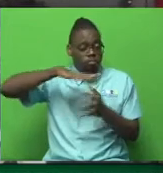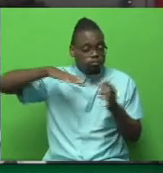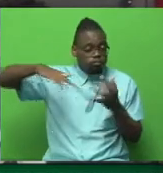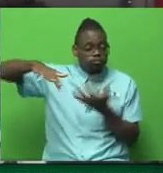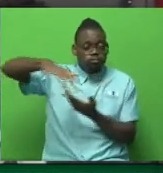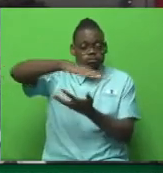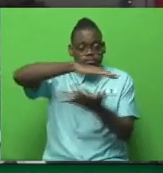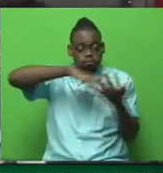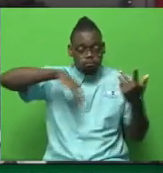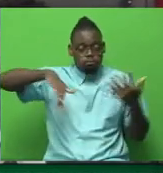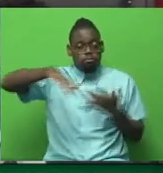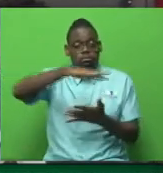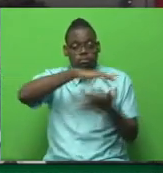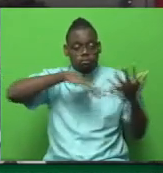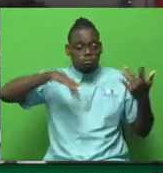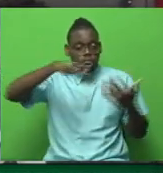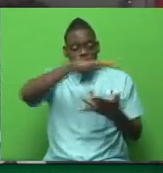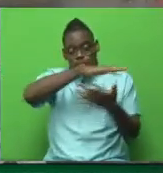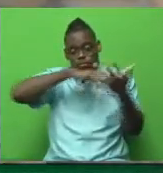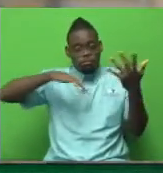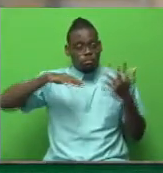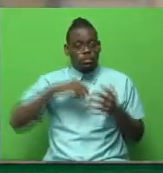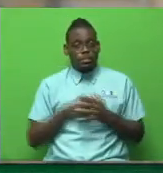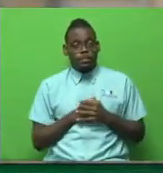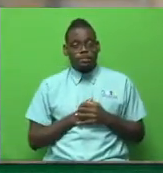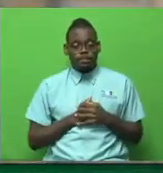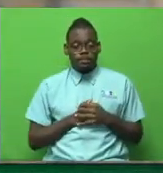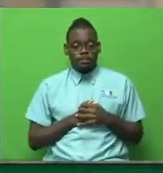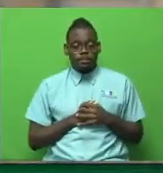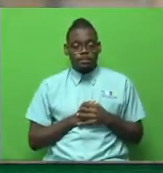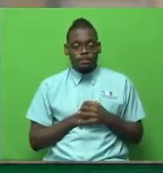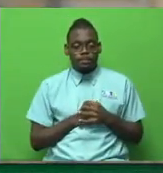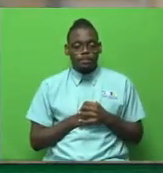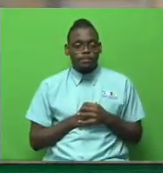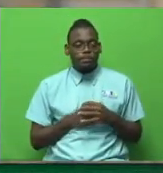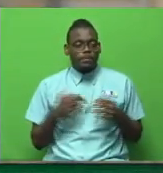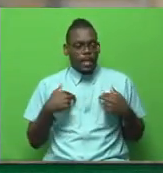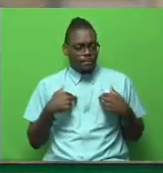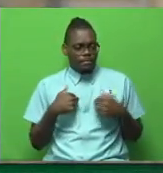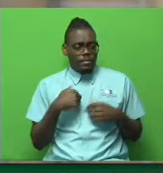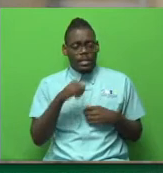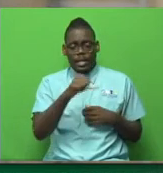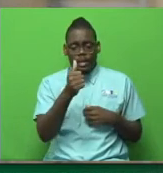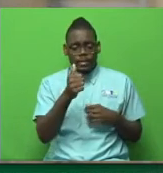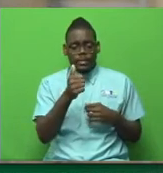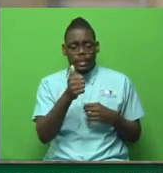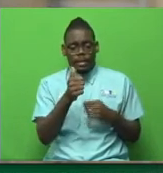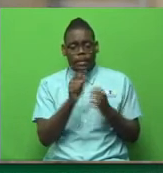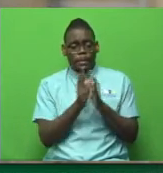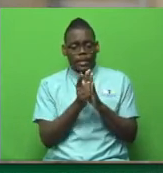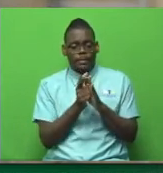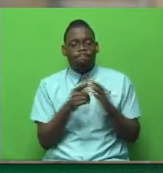minutes if you so desire I'll take it Mom thank you so much please proceed competitive